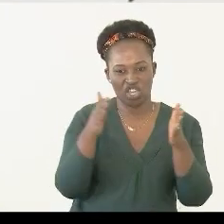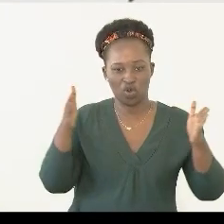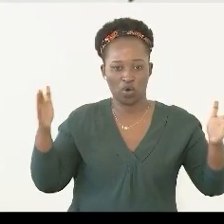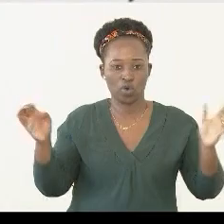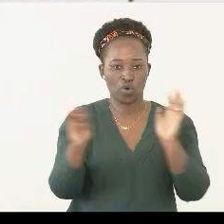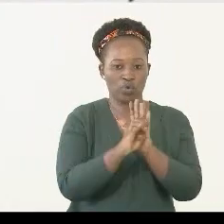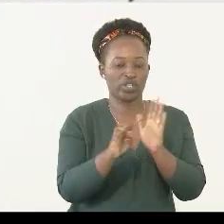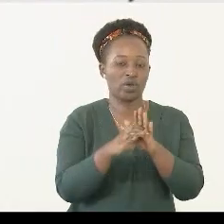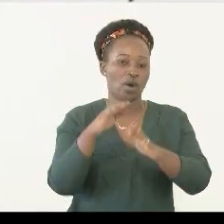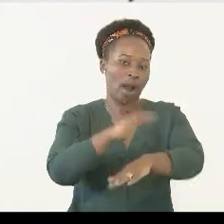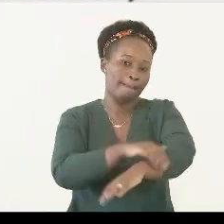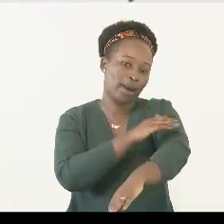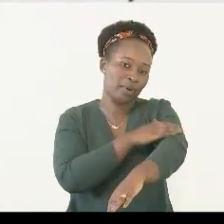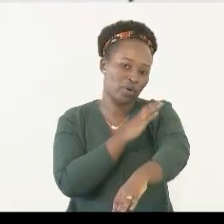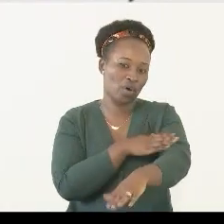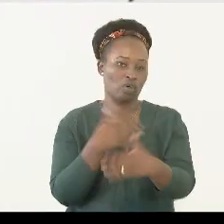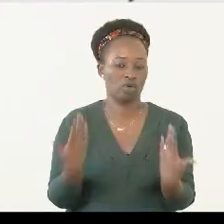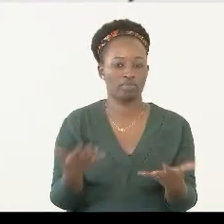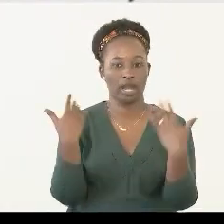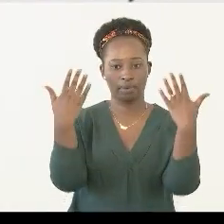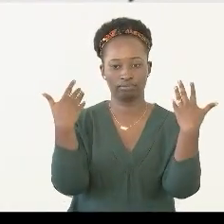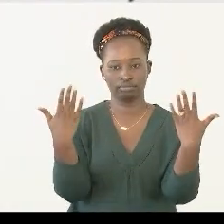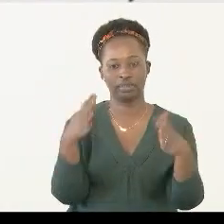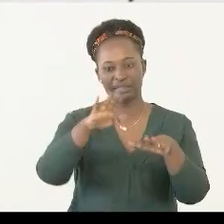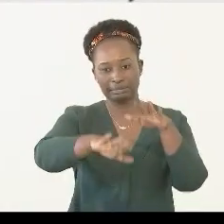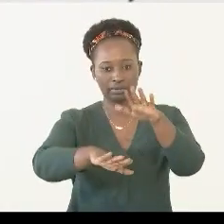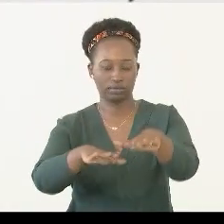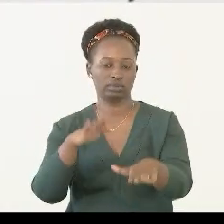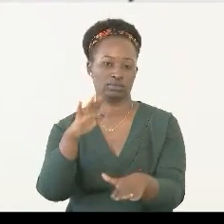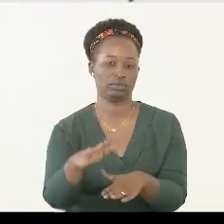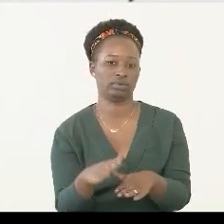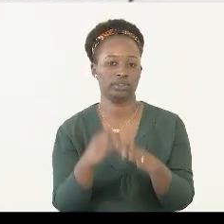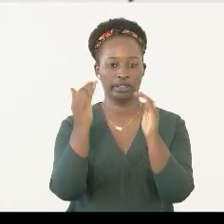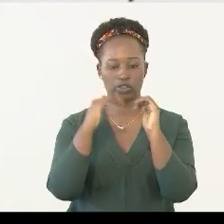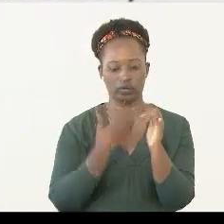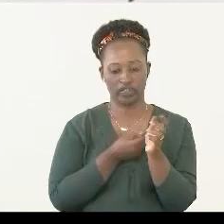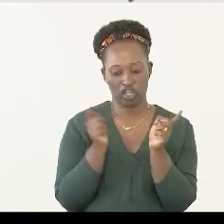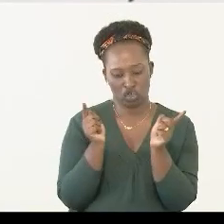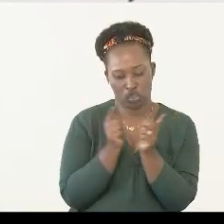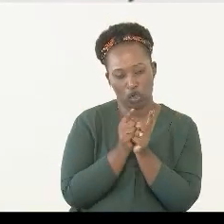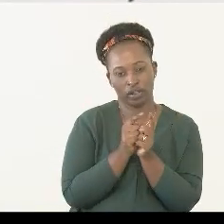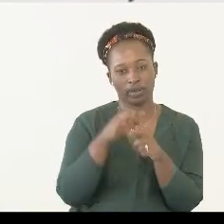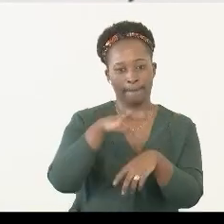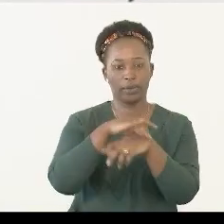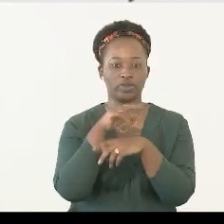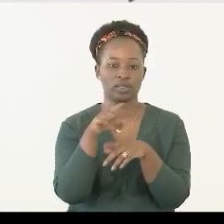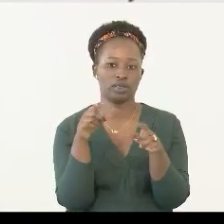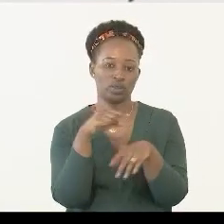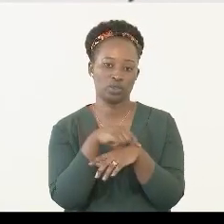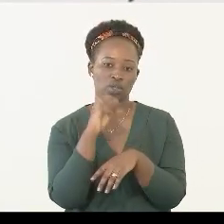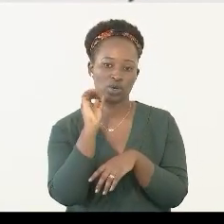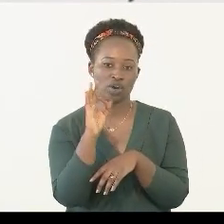of the legs, fingers, and toes. Then we have what we call short bones. Those are bones of